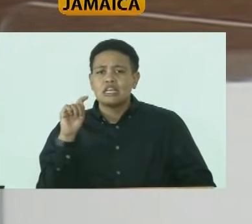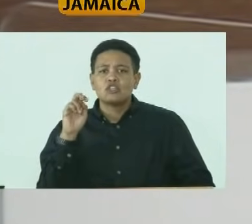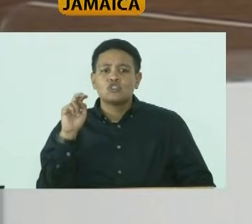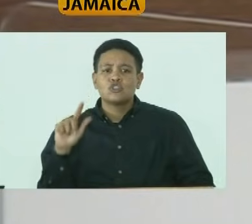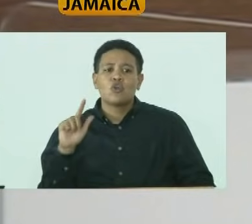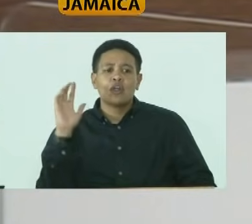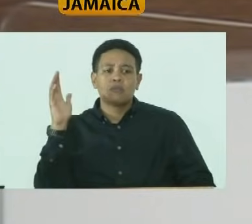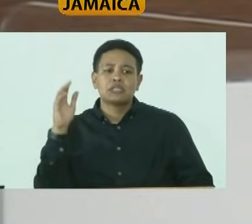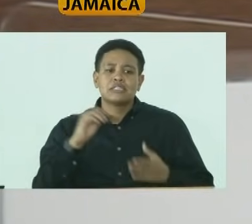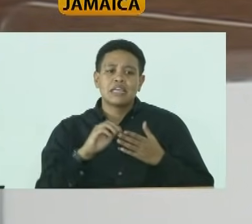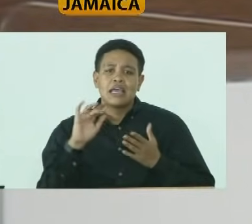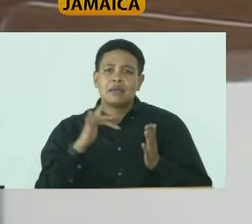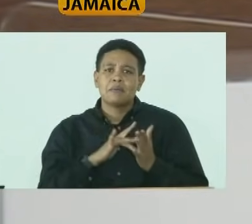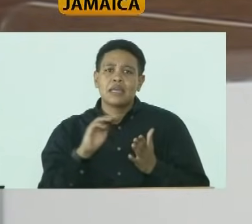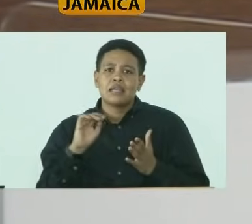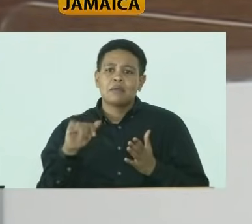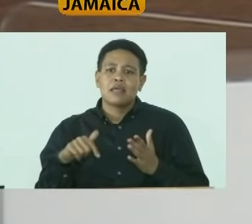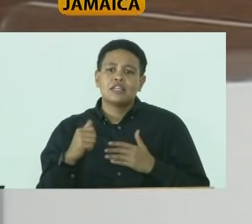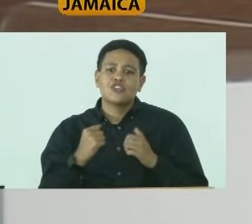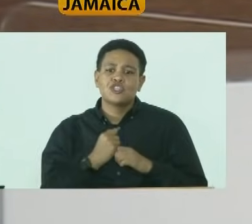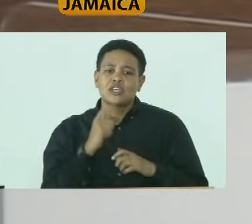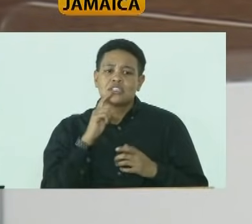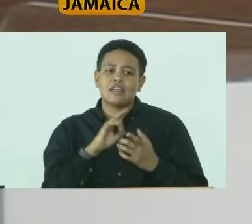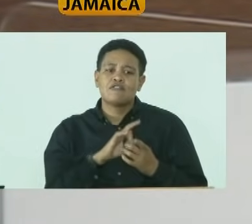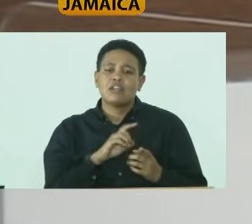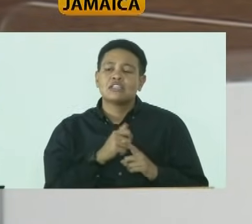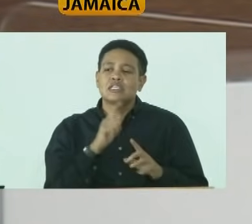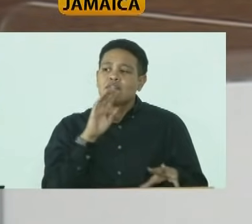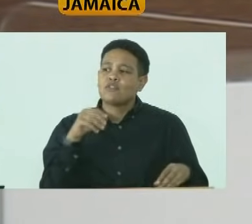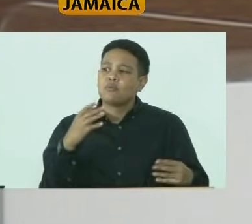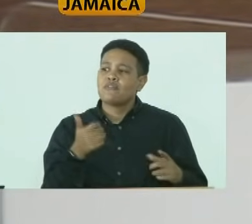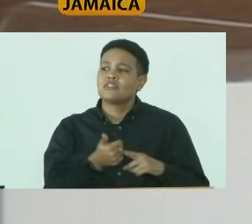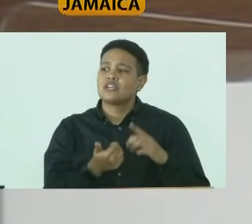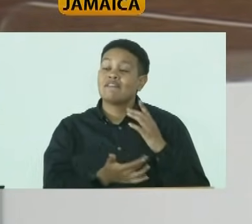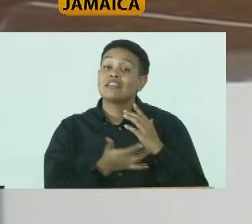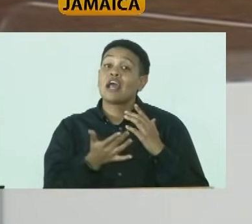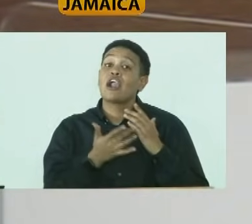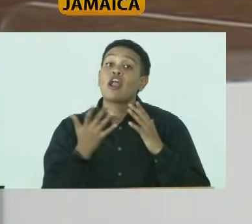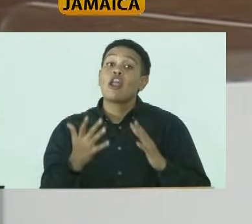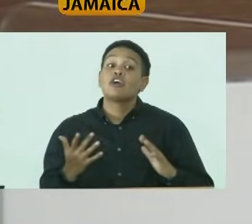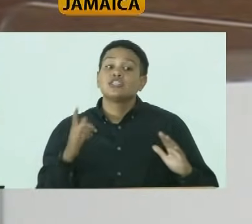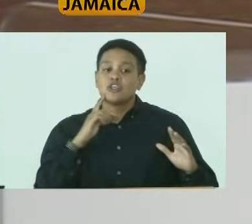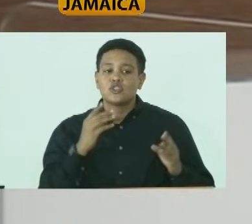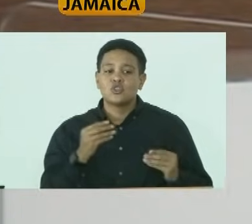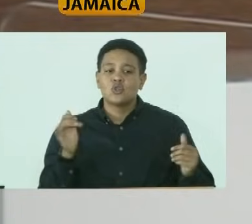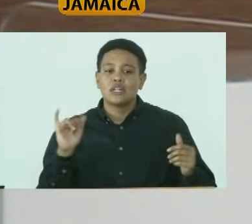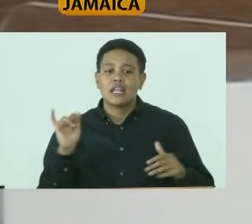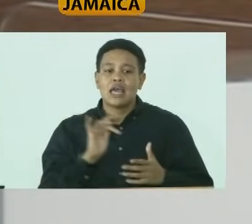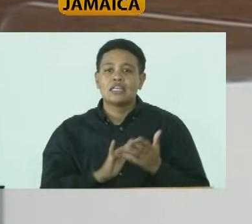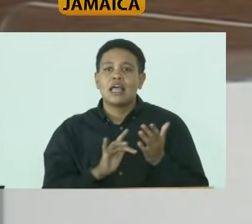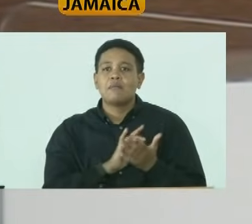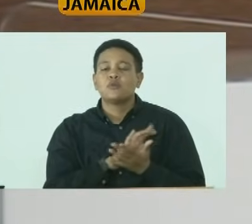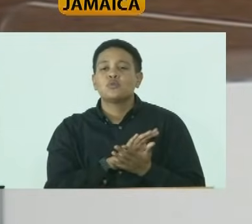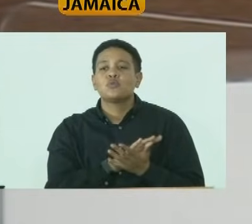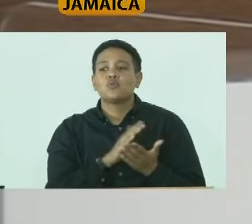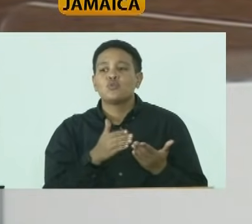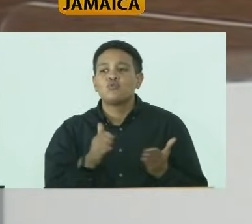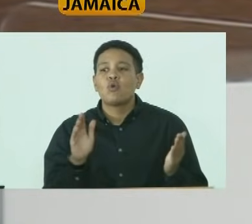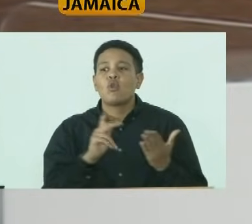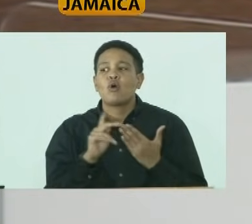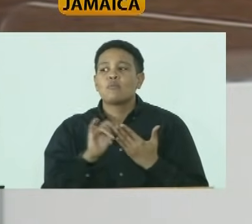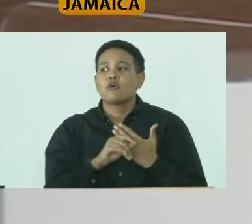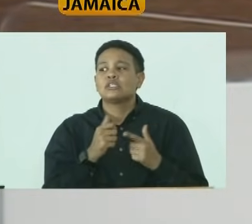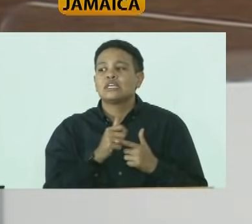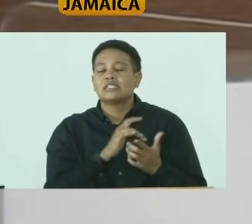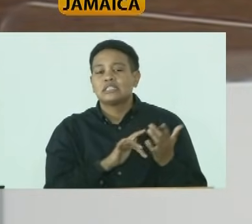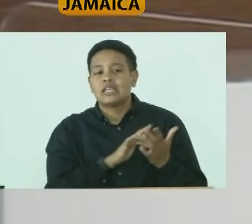in mid-May of this year regarding the provision of the technological solutions such as the Tablets in School rollout project, Tablets